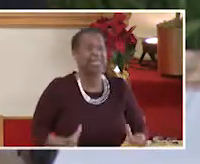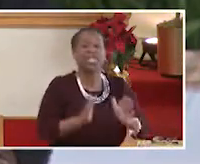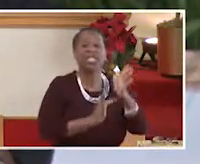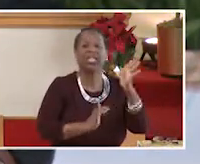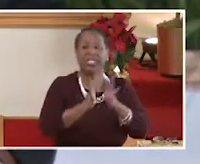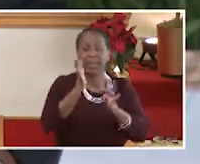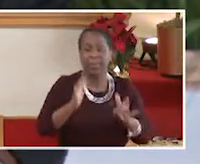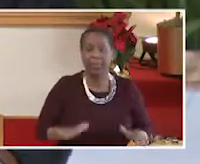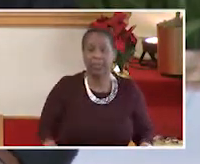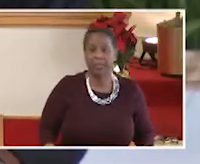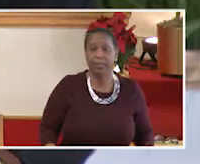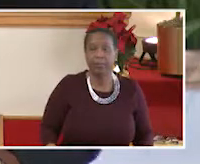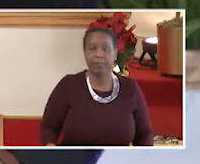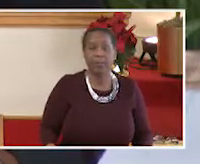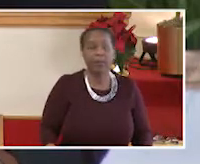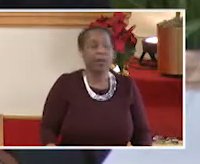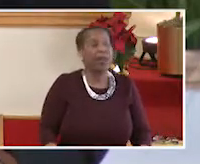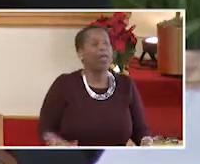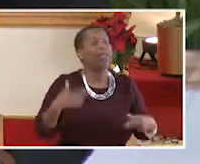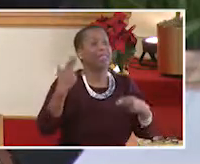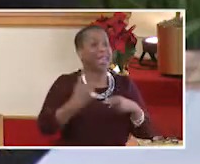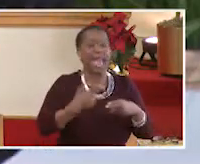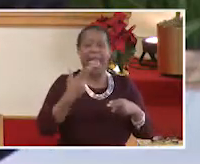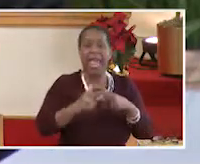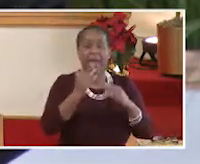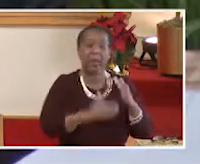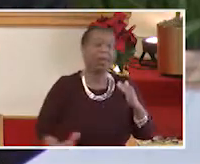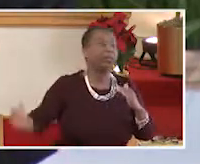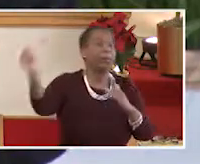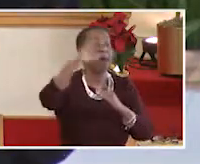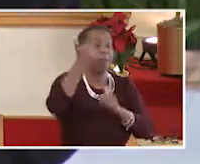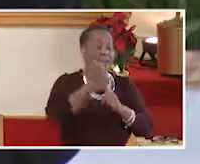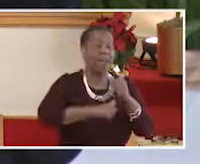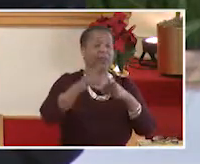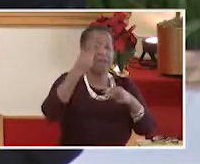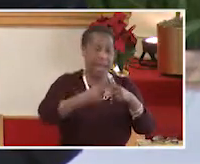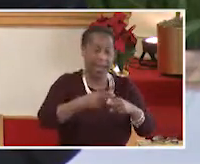Jesus, the name that is above every name,